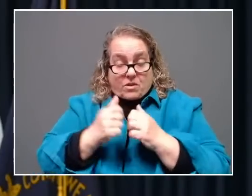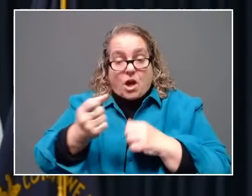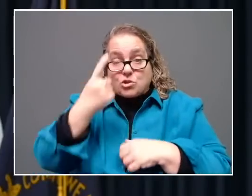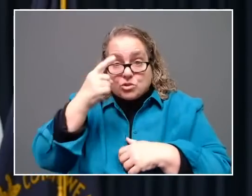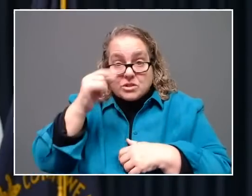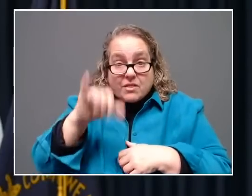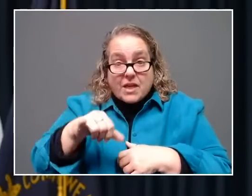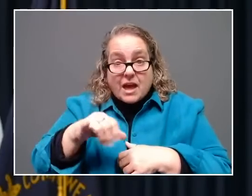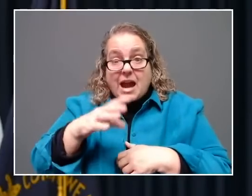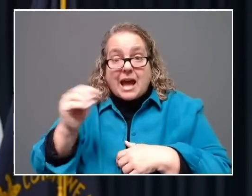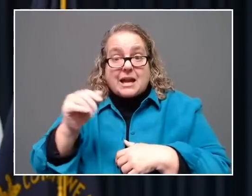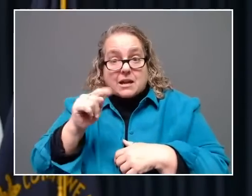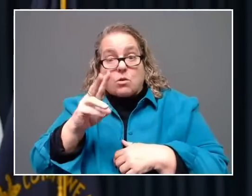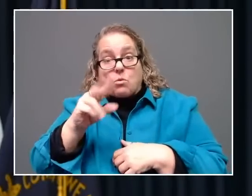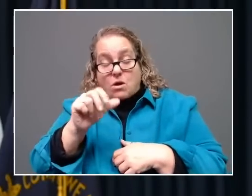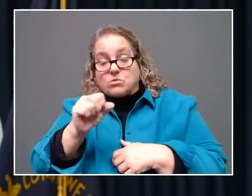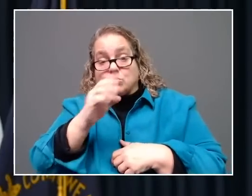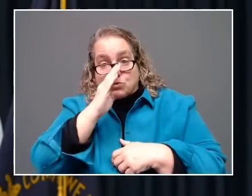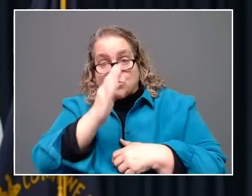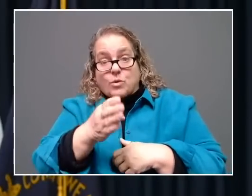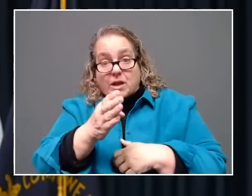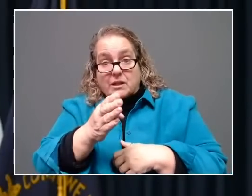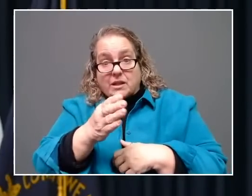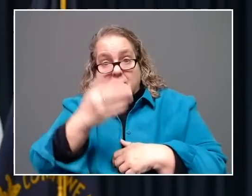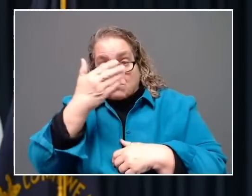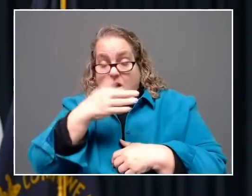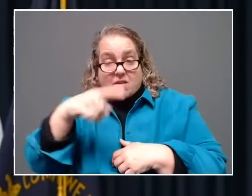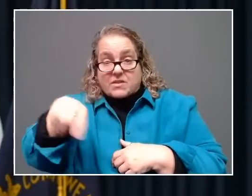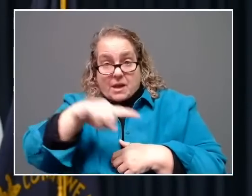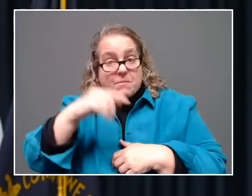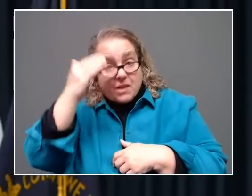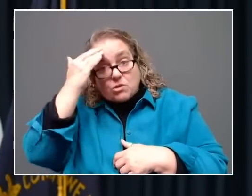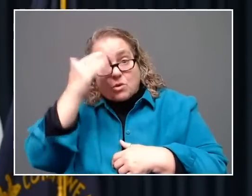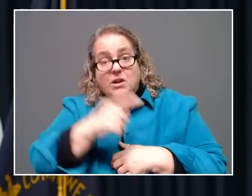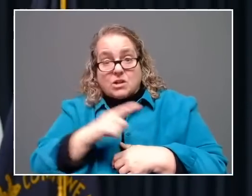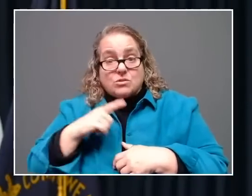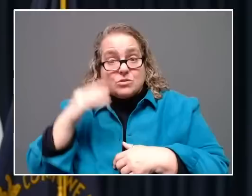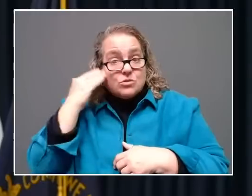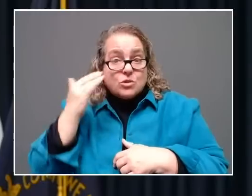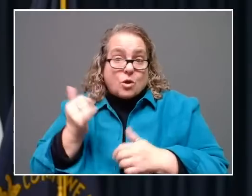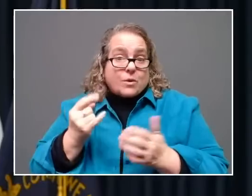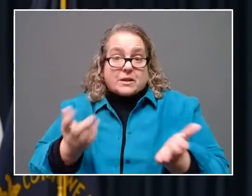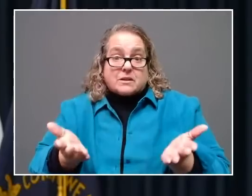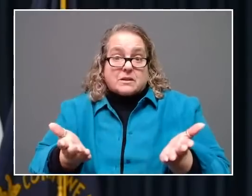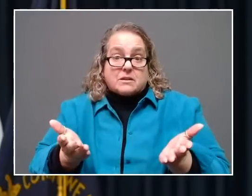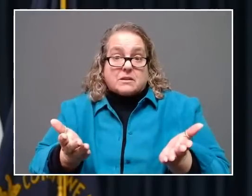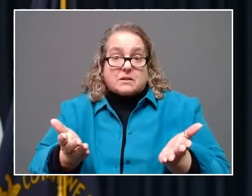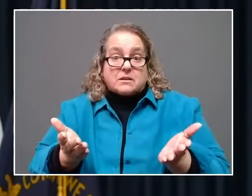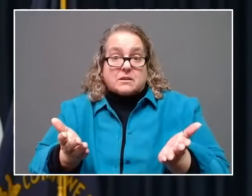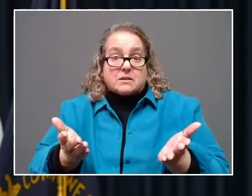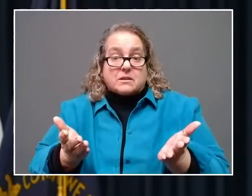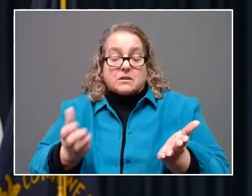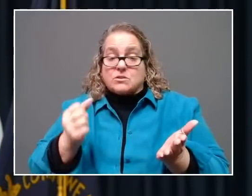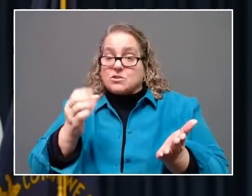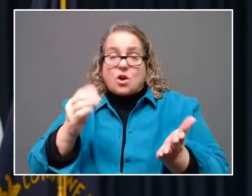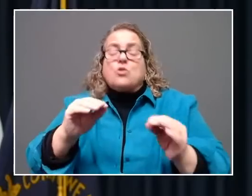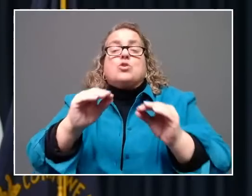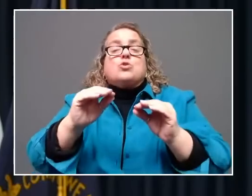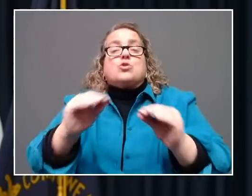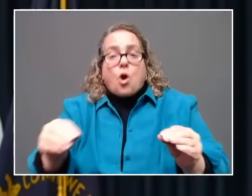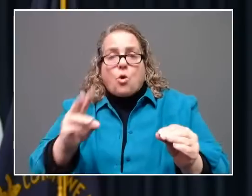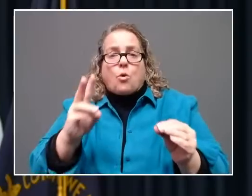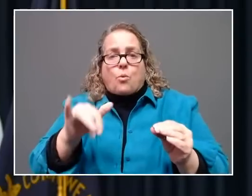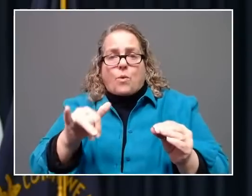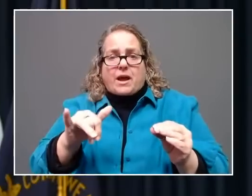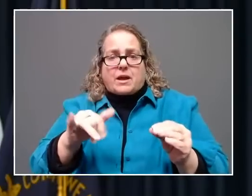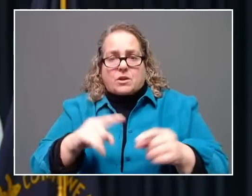was directly in front of them. So listen, there is no way, to our